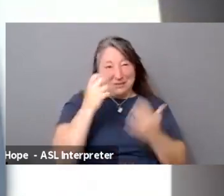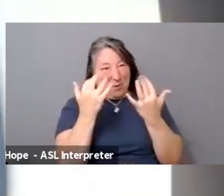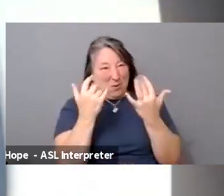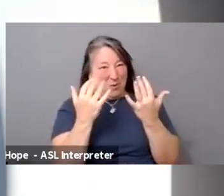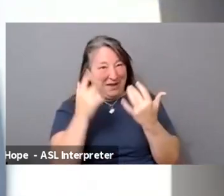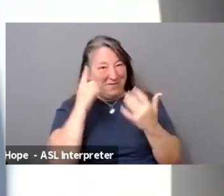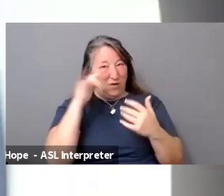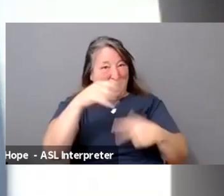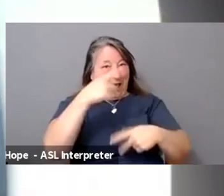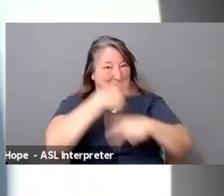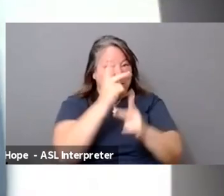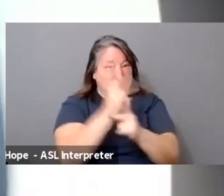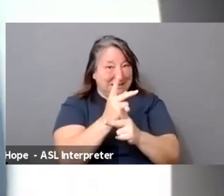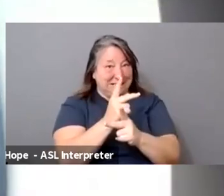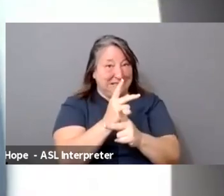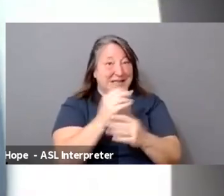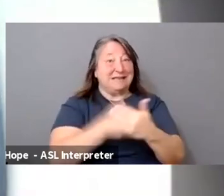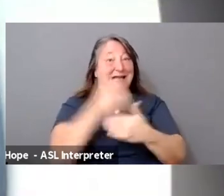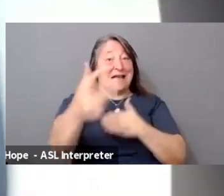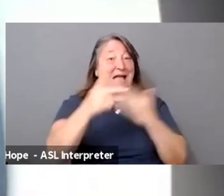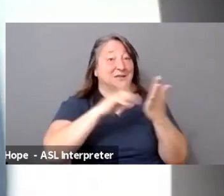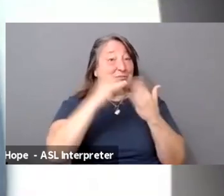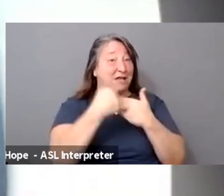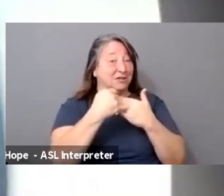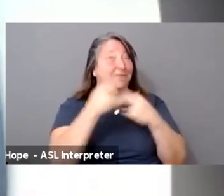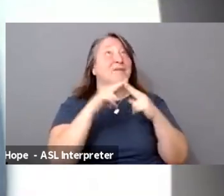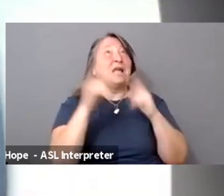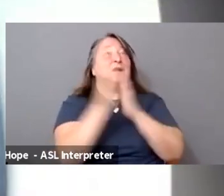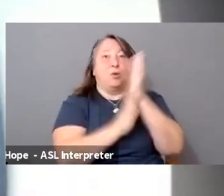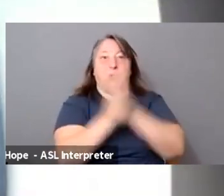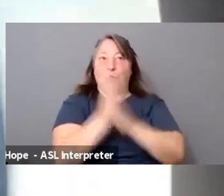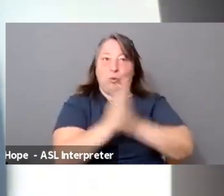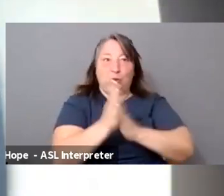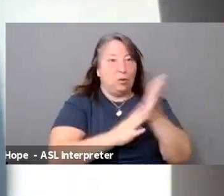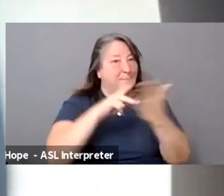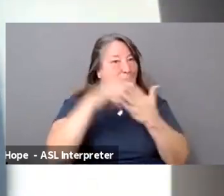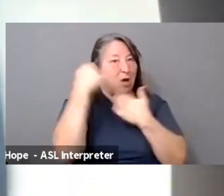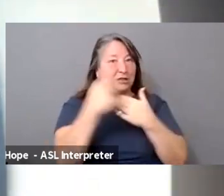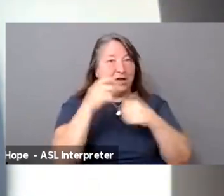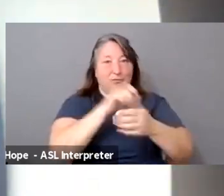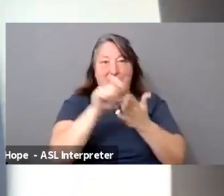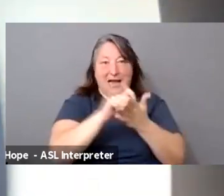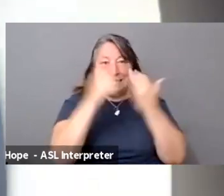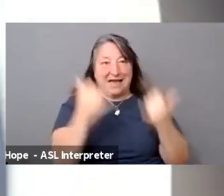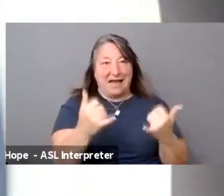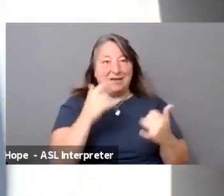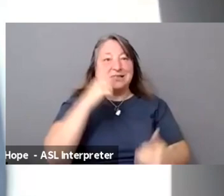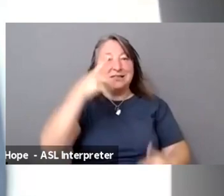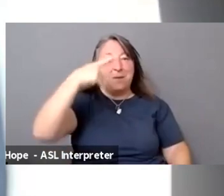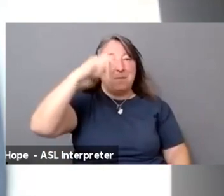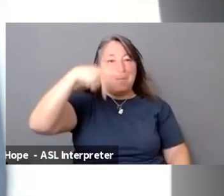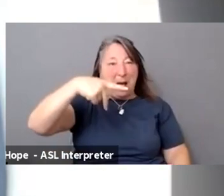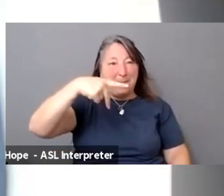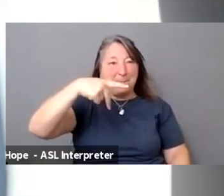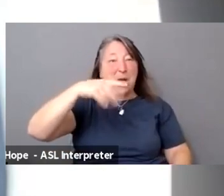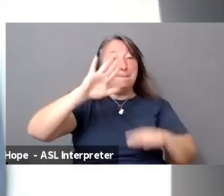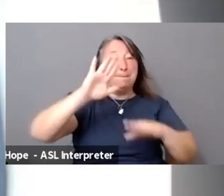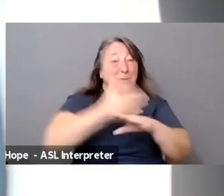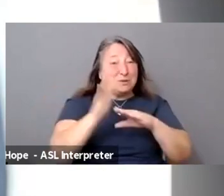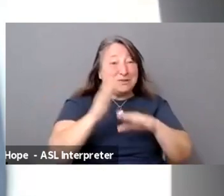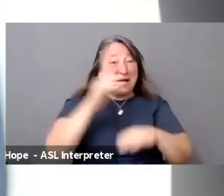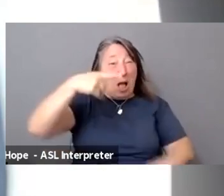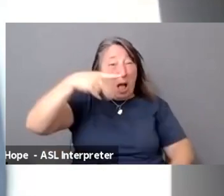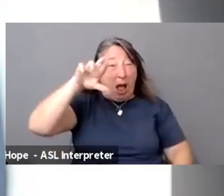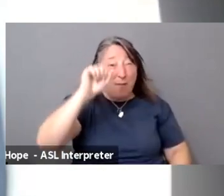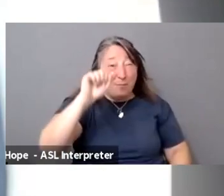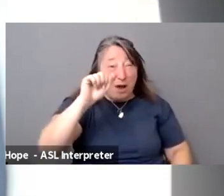production for that. But the next project, which is a very ambitious project that I'm writing now, is a pop music opera set in